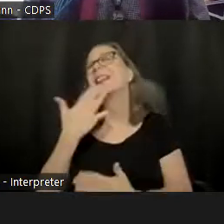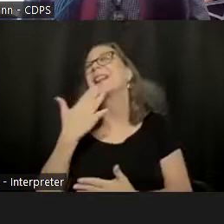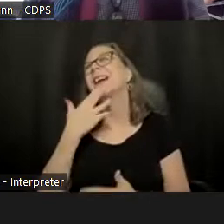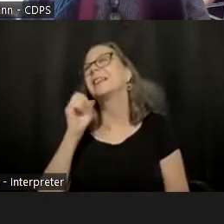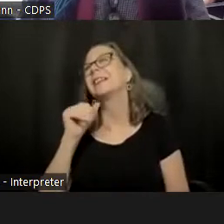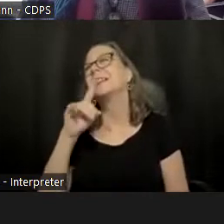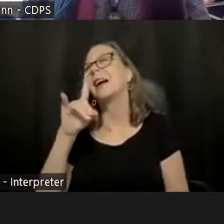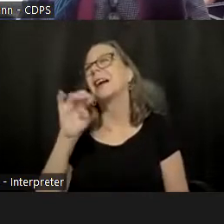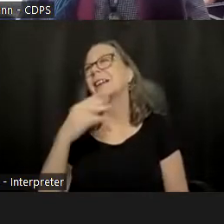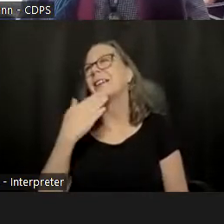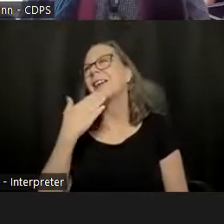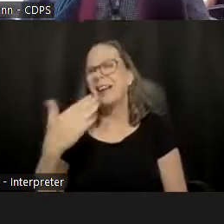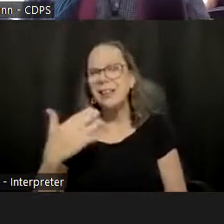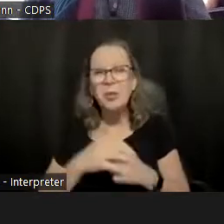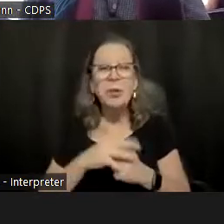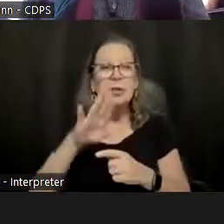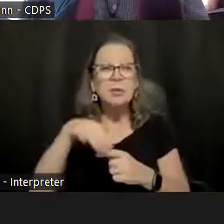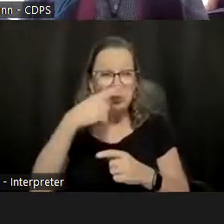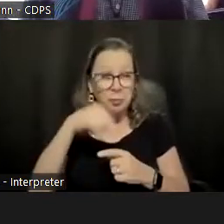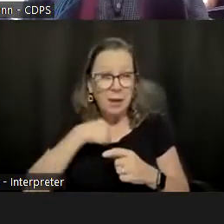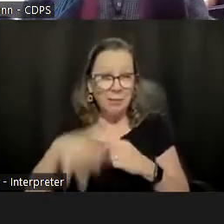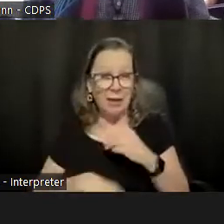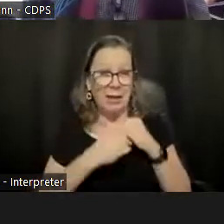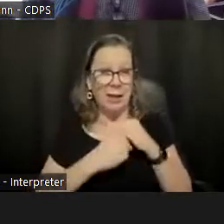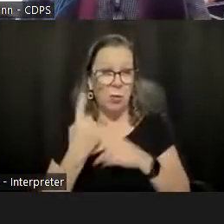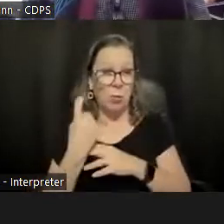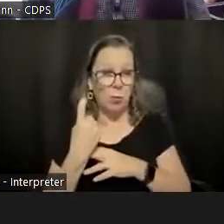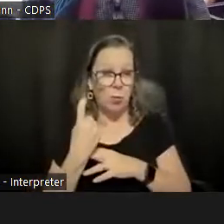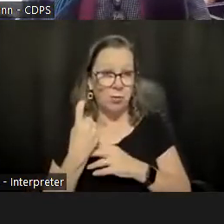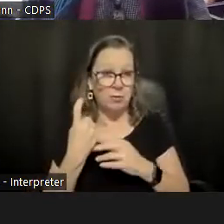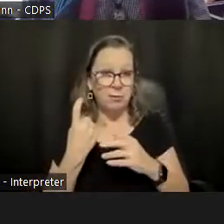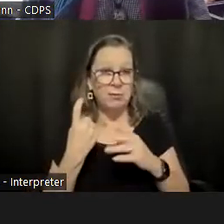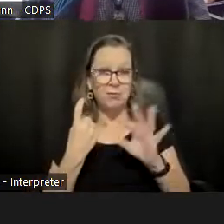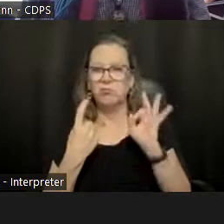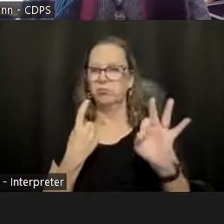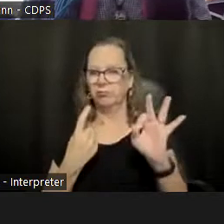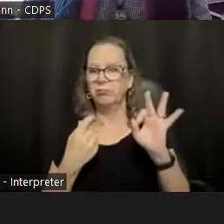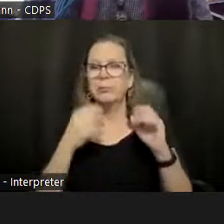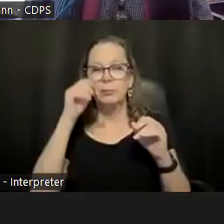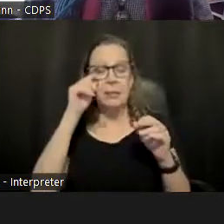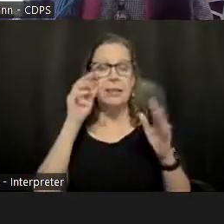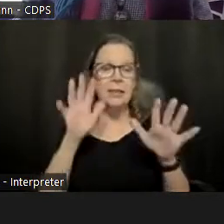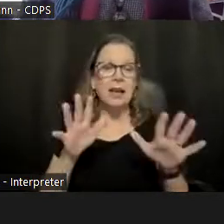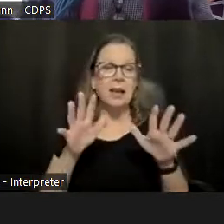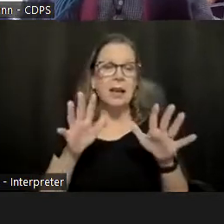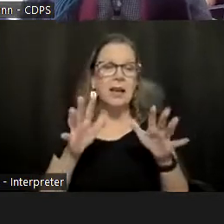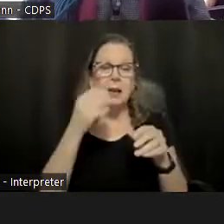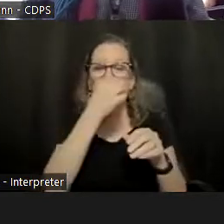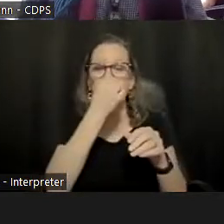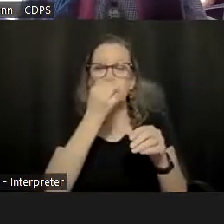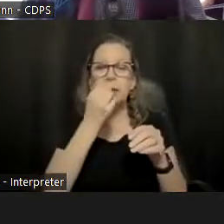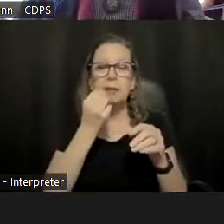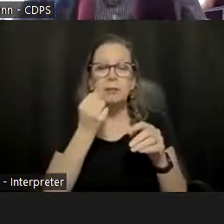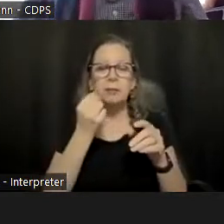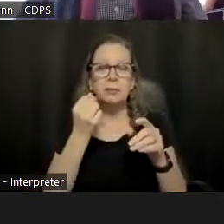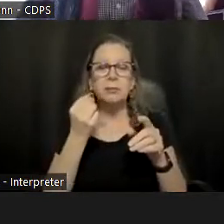Yeah. You're Could I welcome. also, can I add one more thing if it's helpful too, just to give, okay, awesome. Yeah, and I would say just to go off